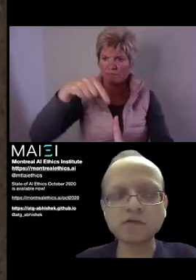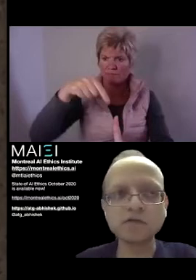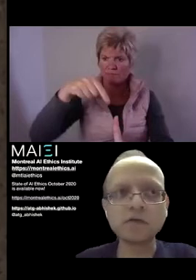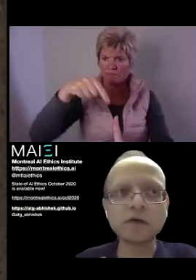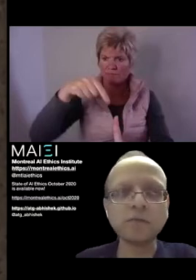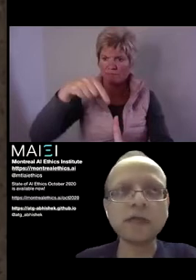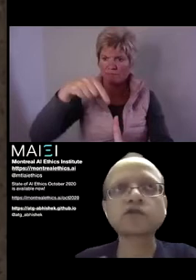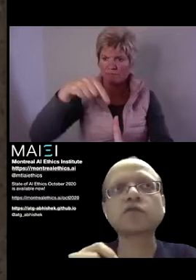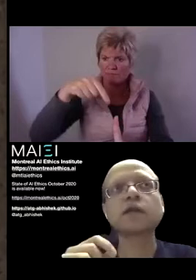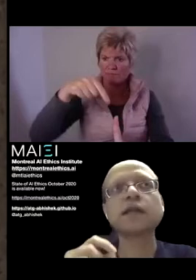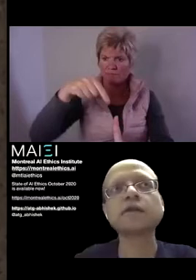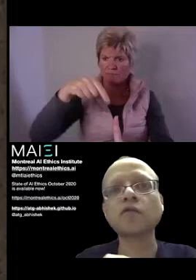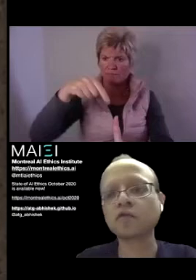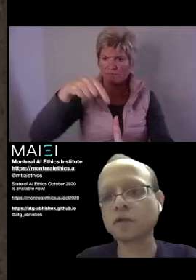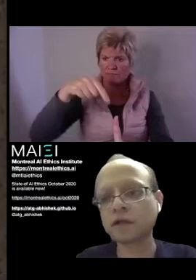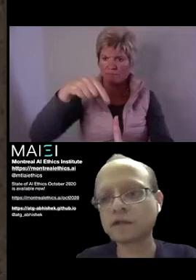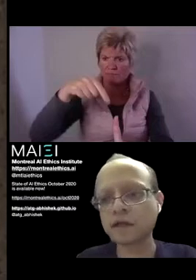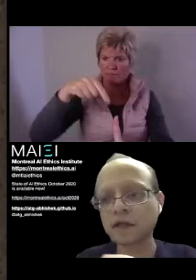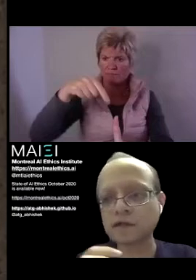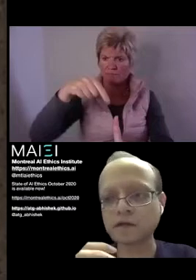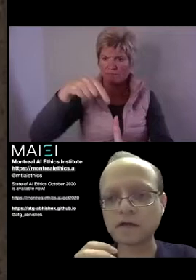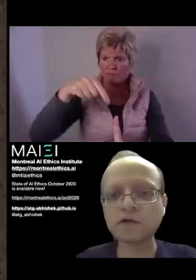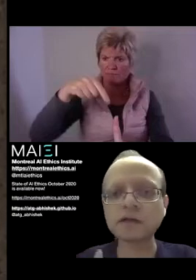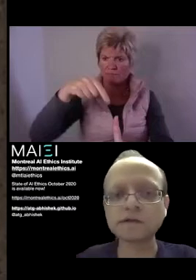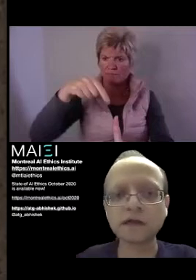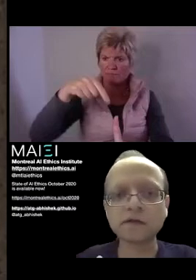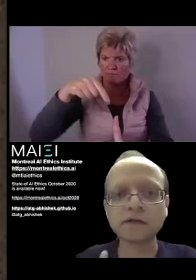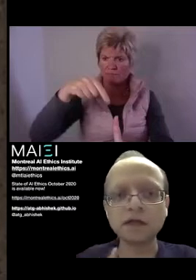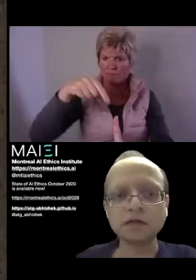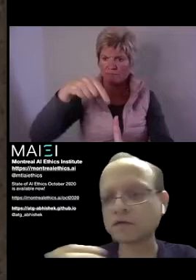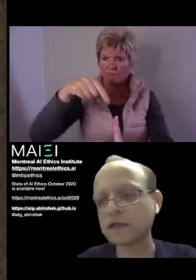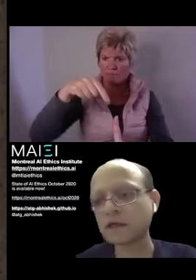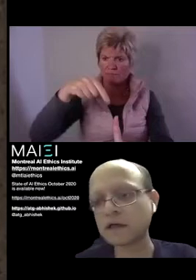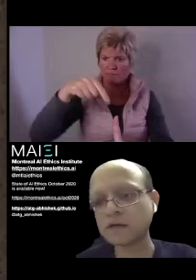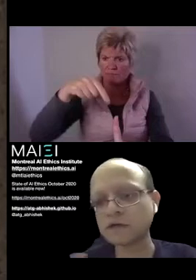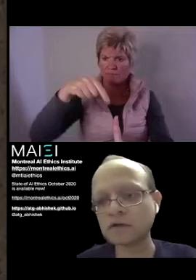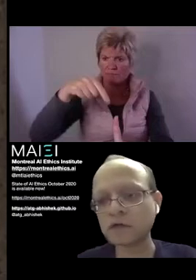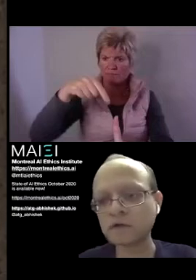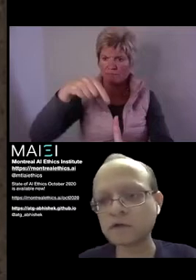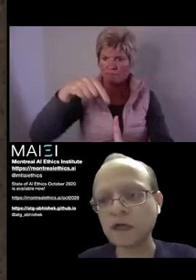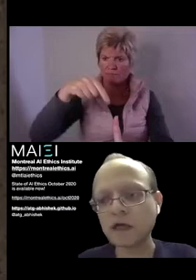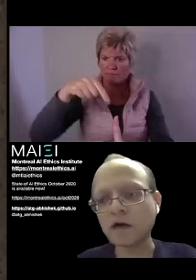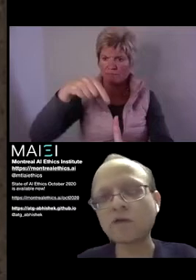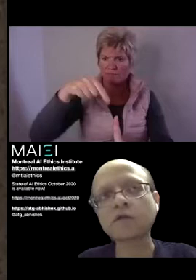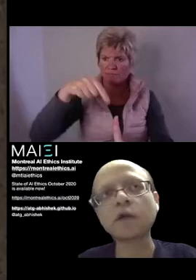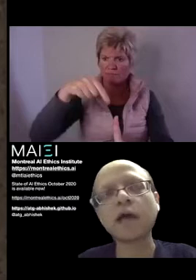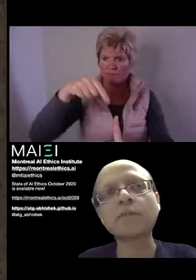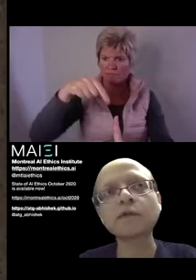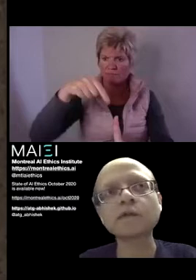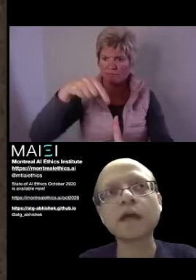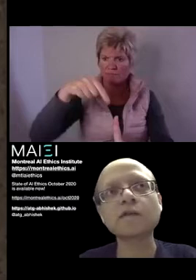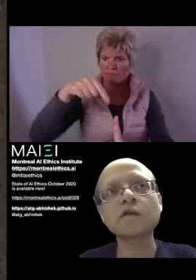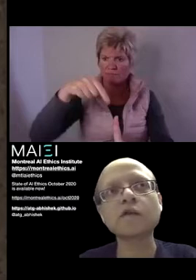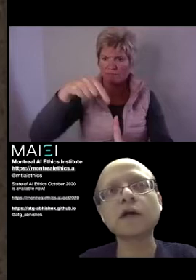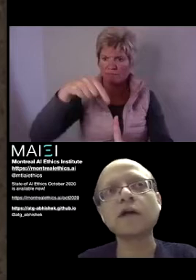is to make sure that that goal stays front and center throughout the entire life cycle, because often what